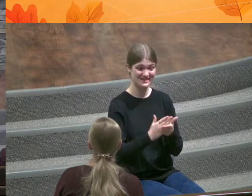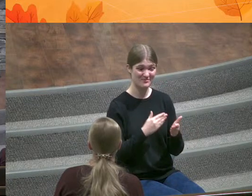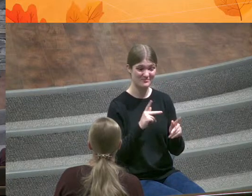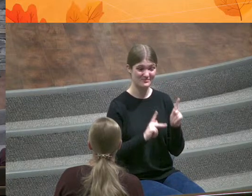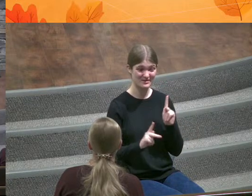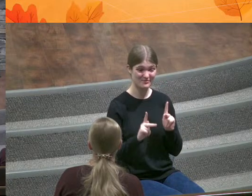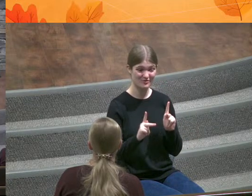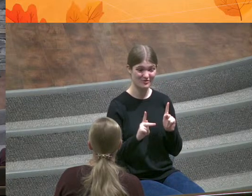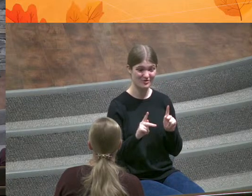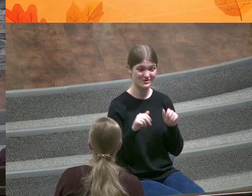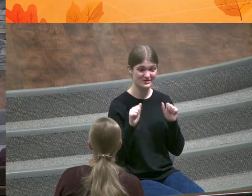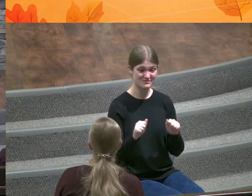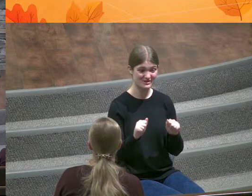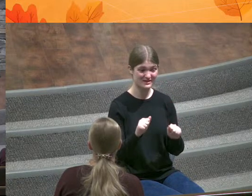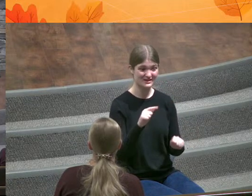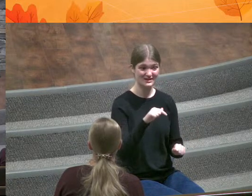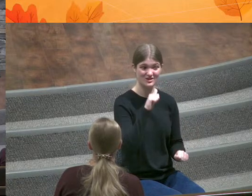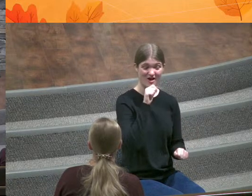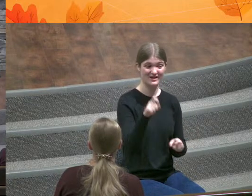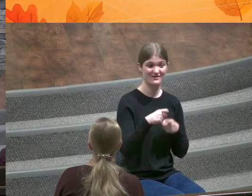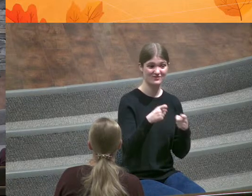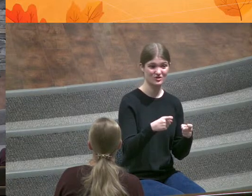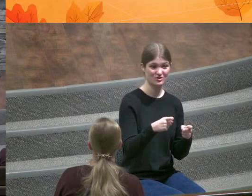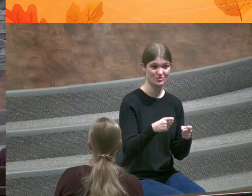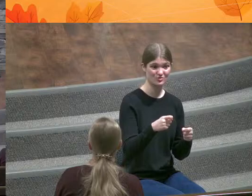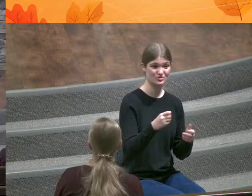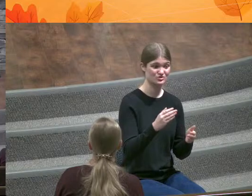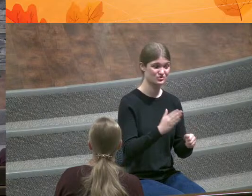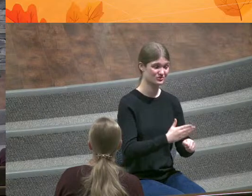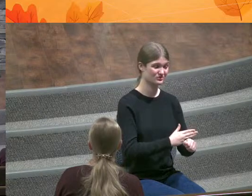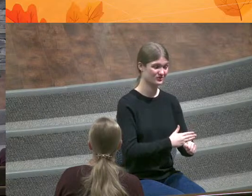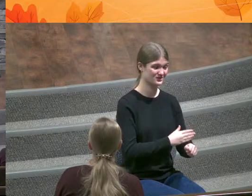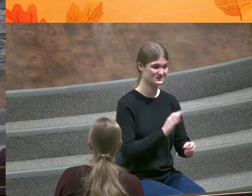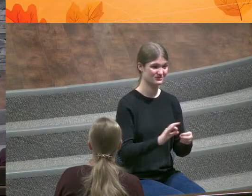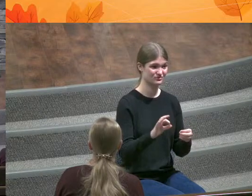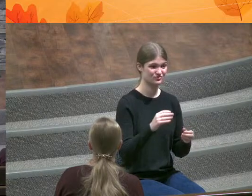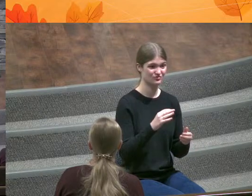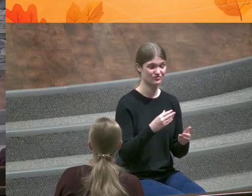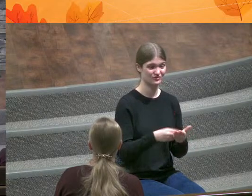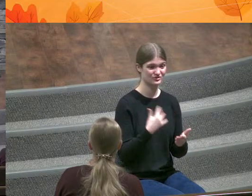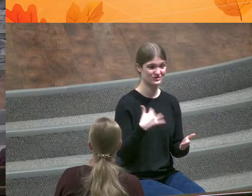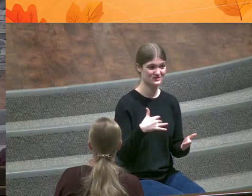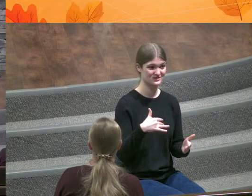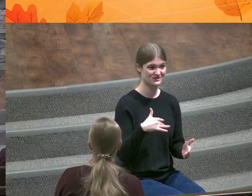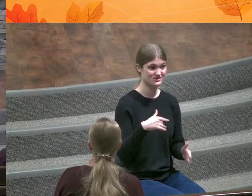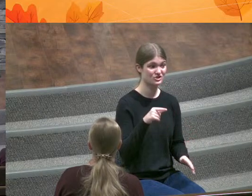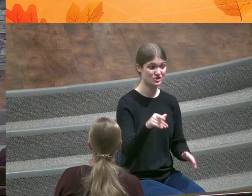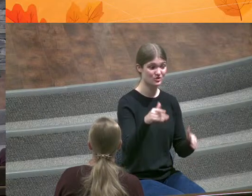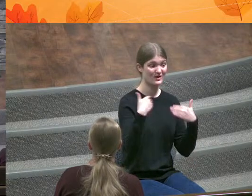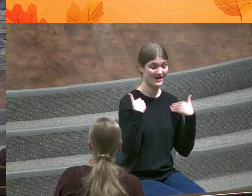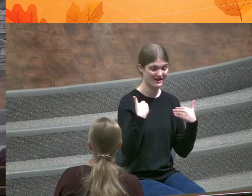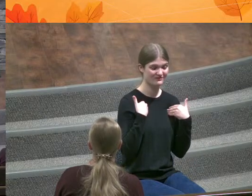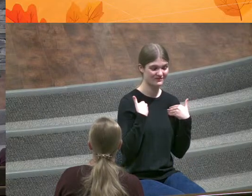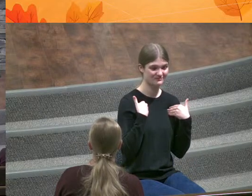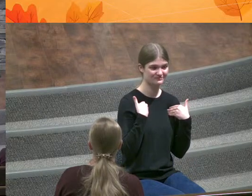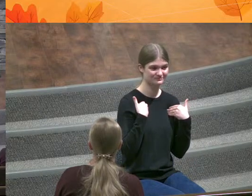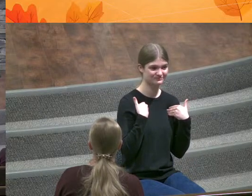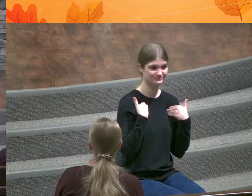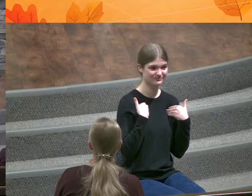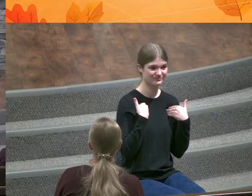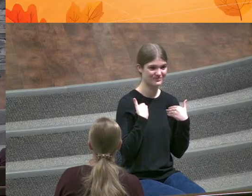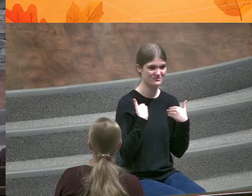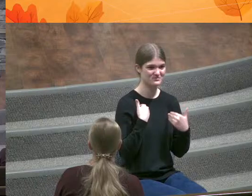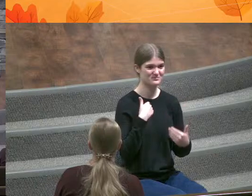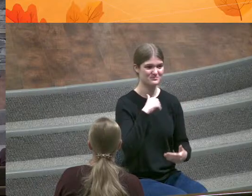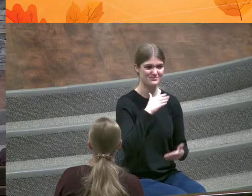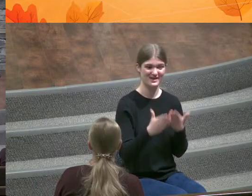did not give you to grow spiritual riches. It's there. It may